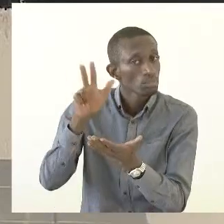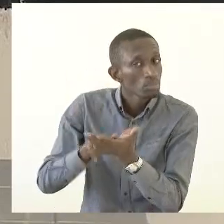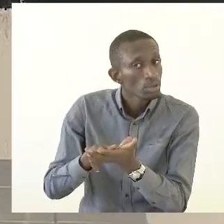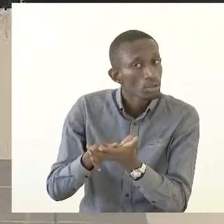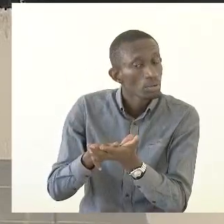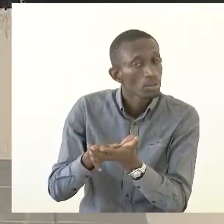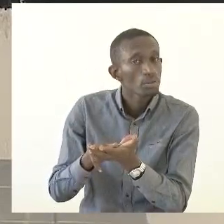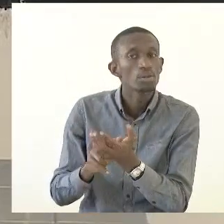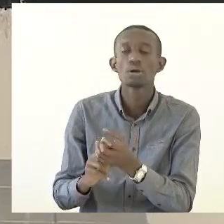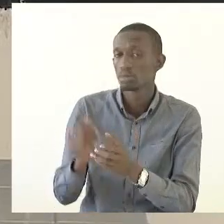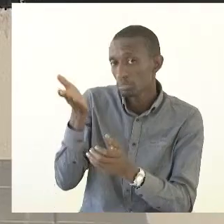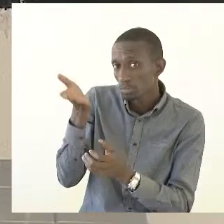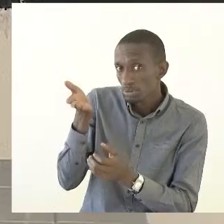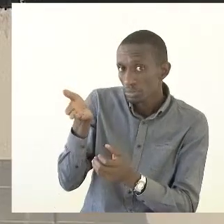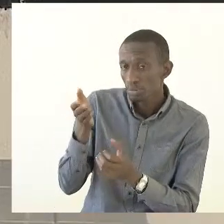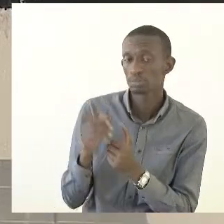the